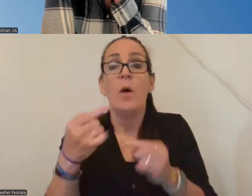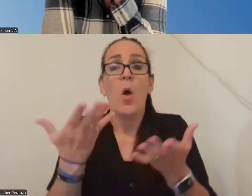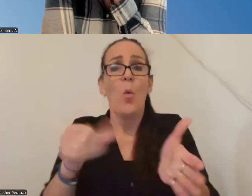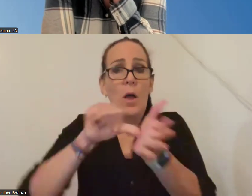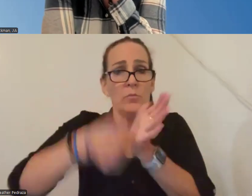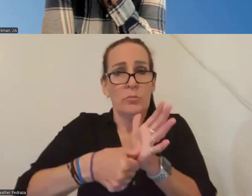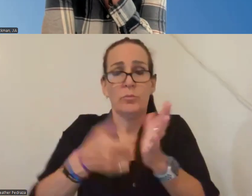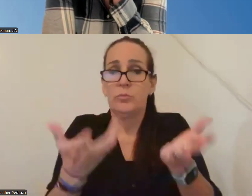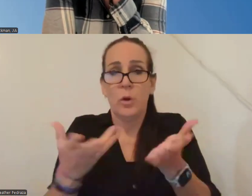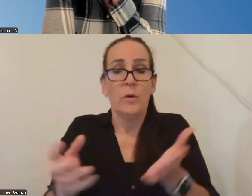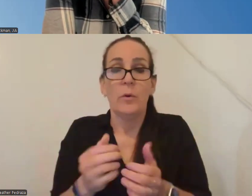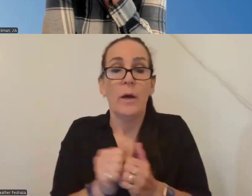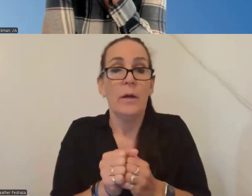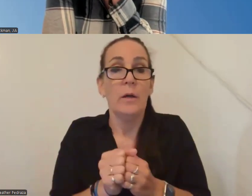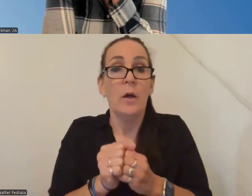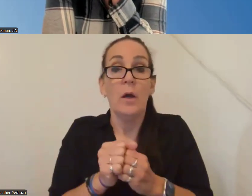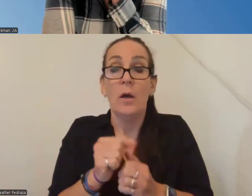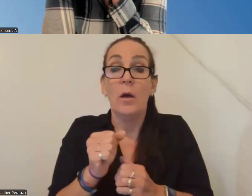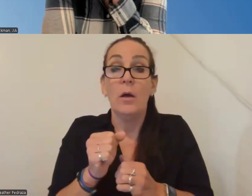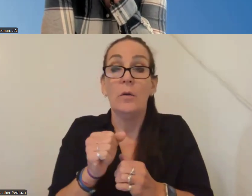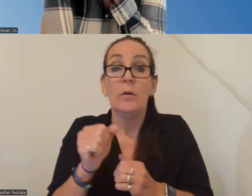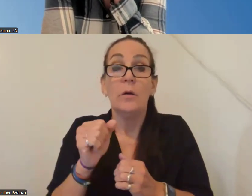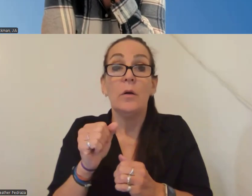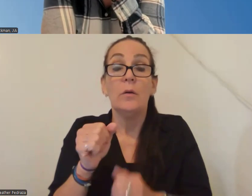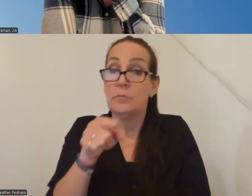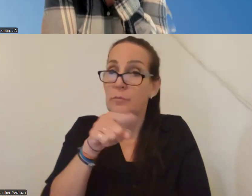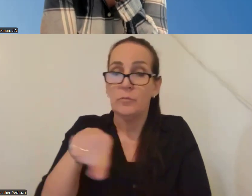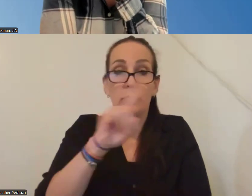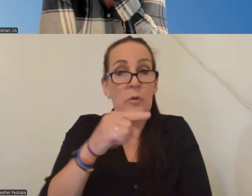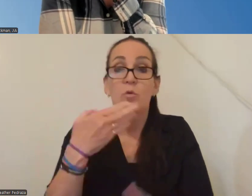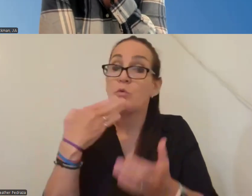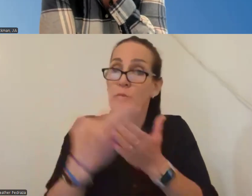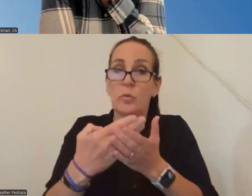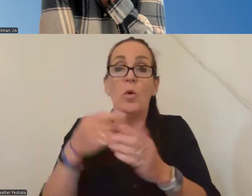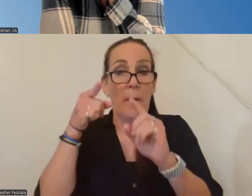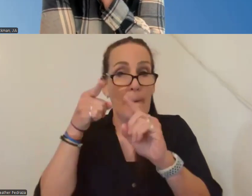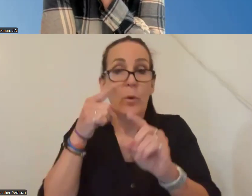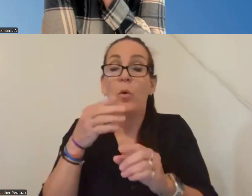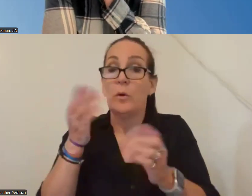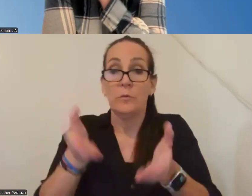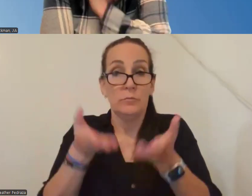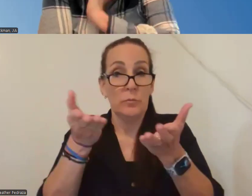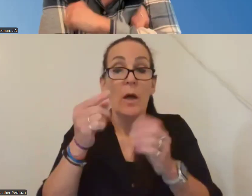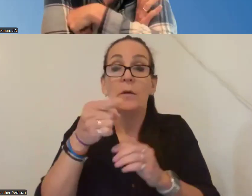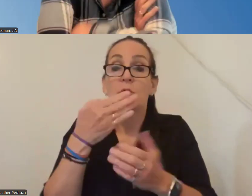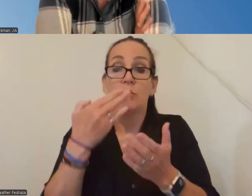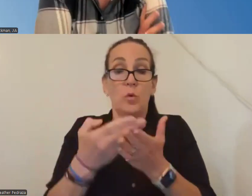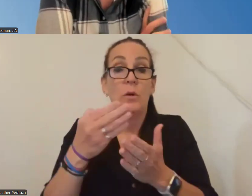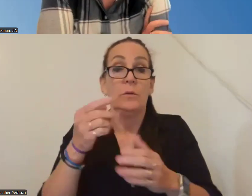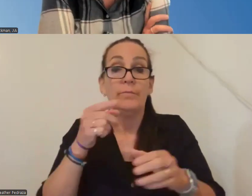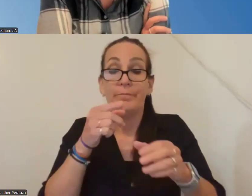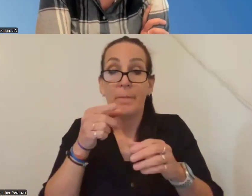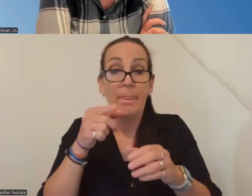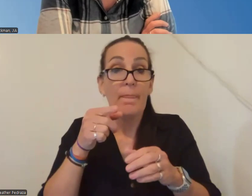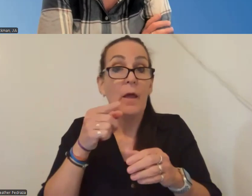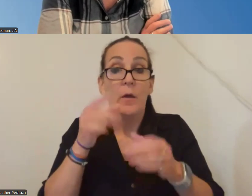that we've been, like, you bring up a lot of good points. These are important things. It's important that in doing this that